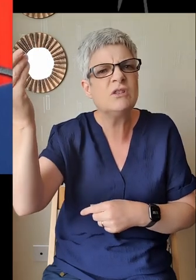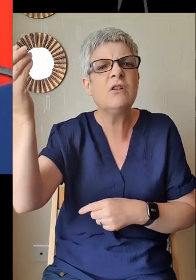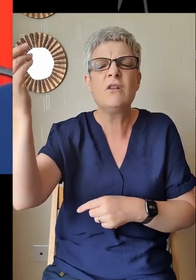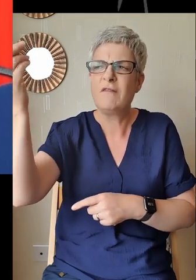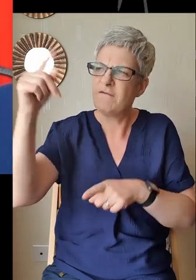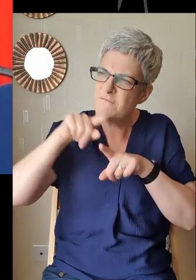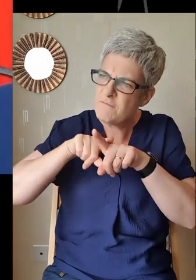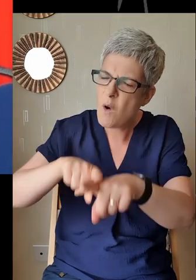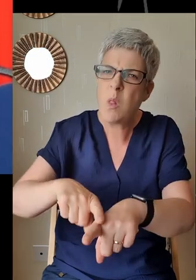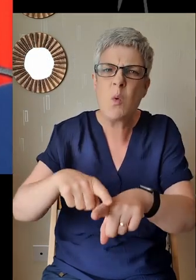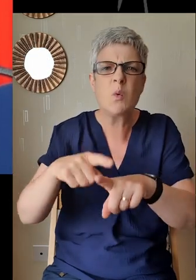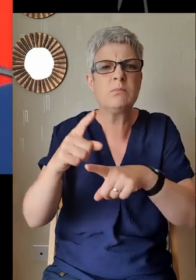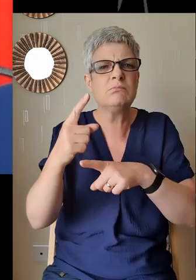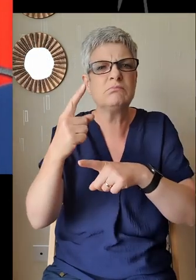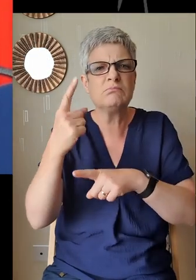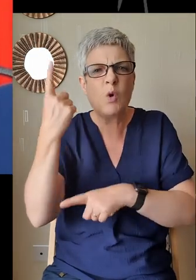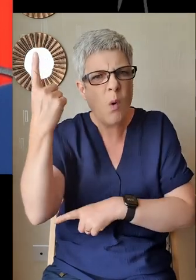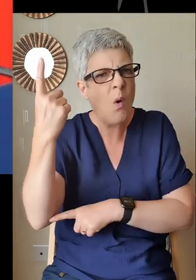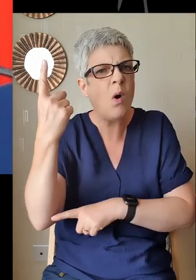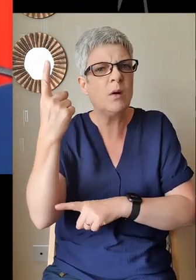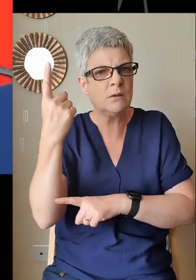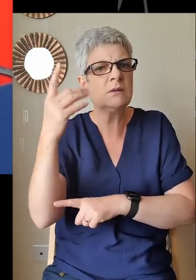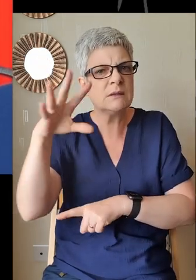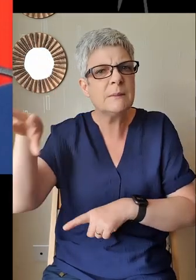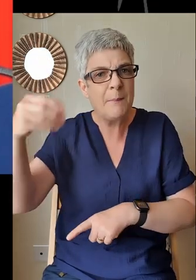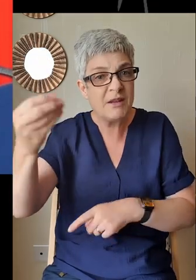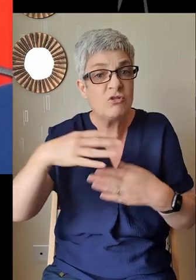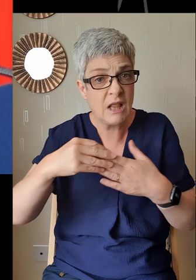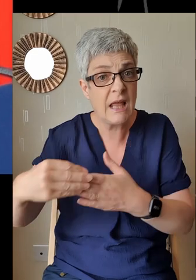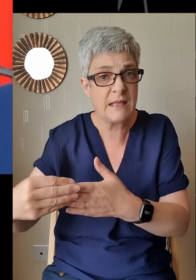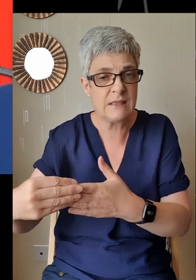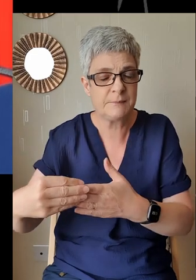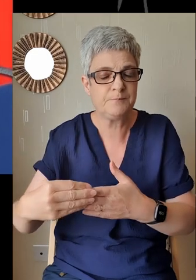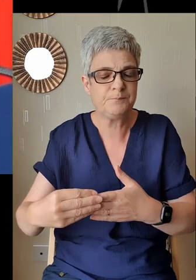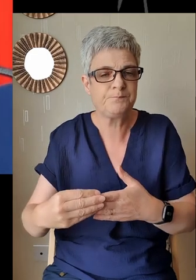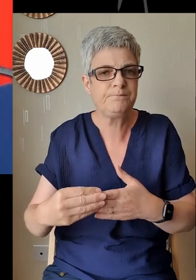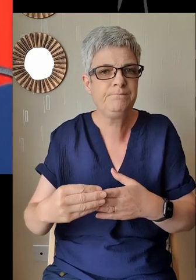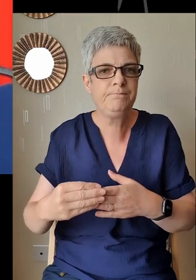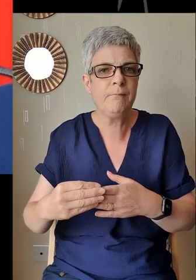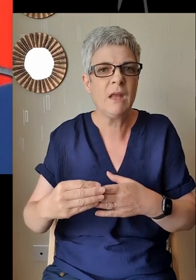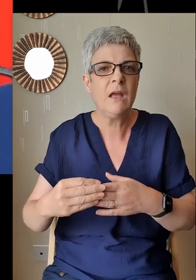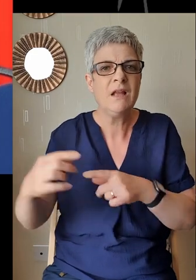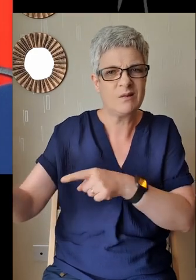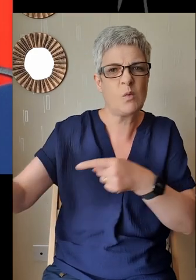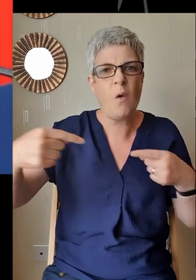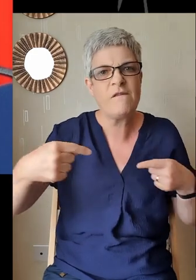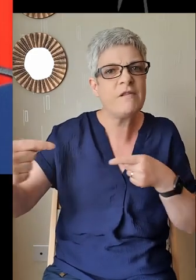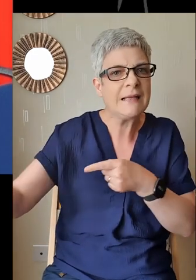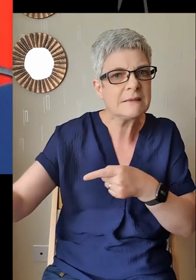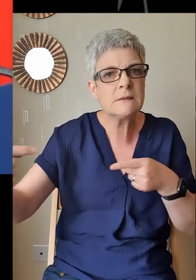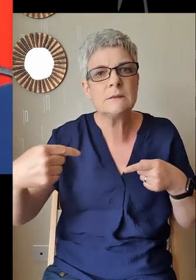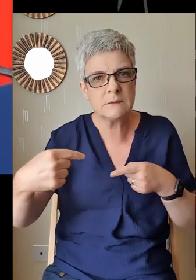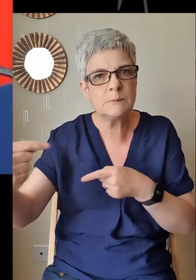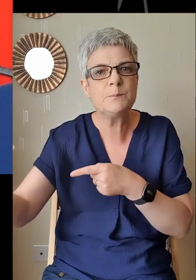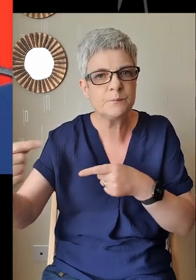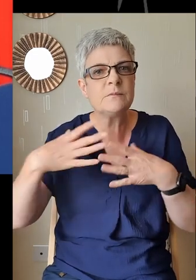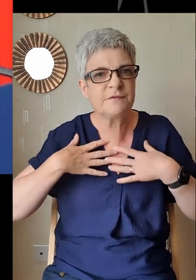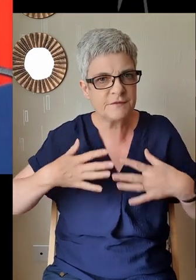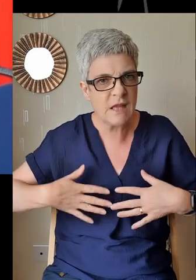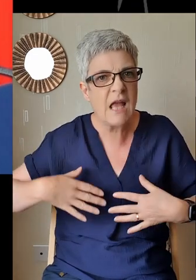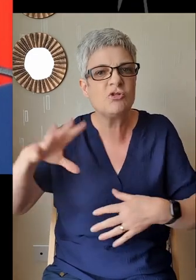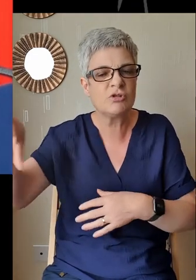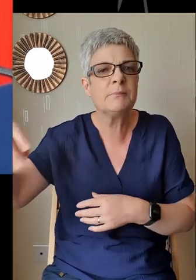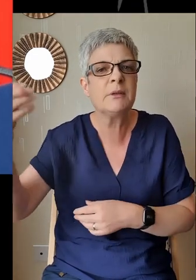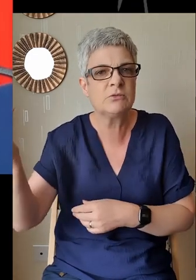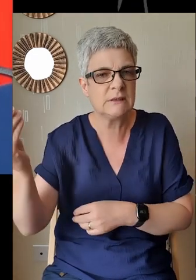God, Spirit-led, Holy Spirit-led. And these two things are in conflict, the flesh and the Spirit. And